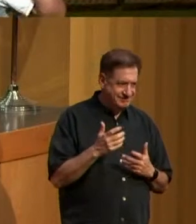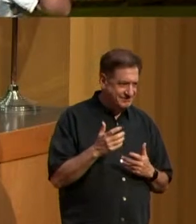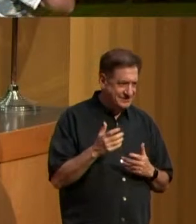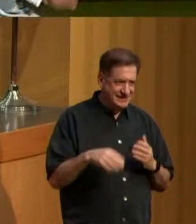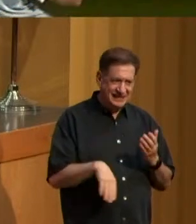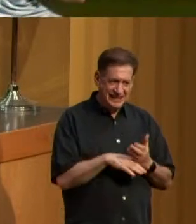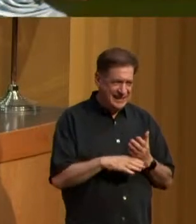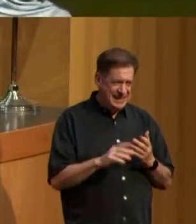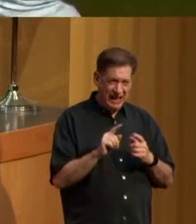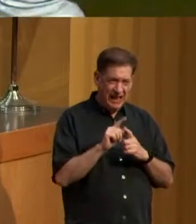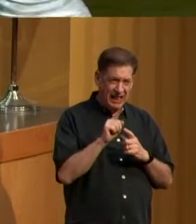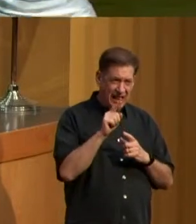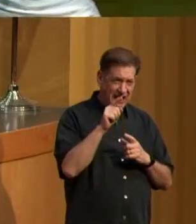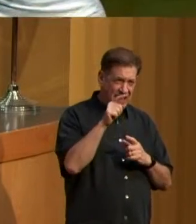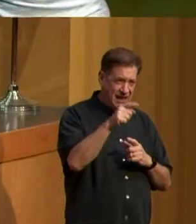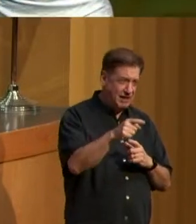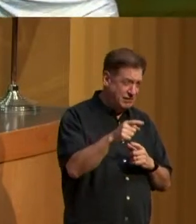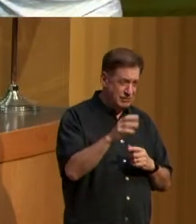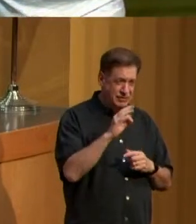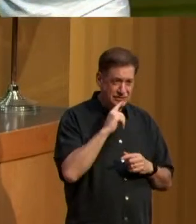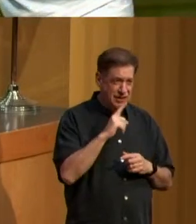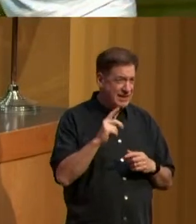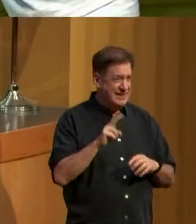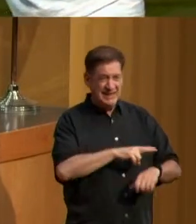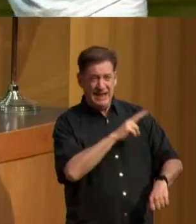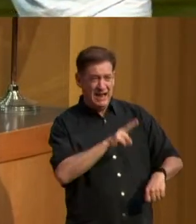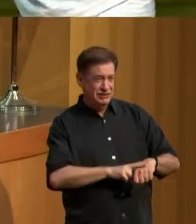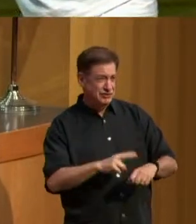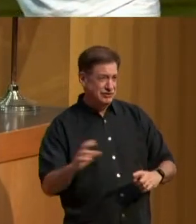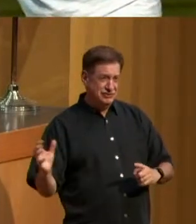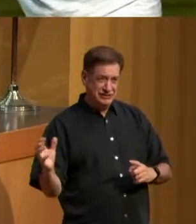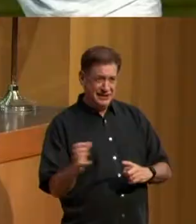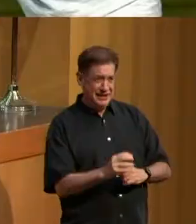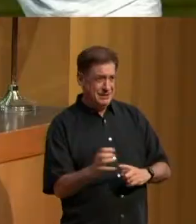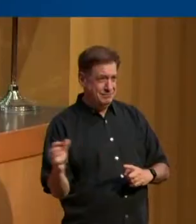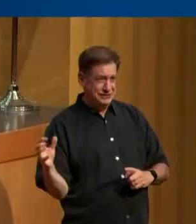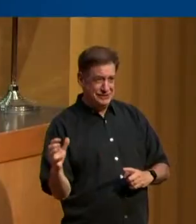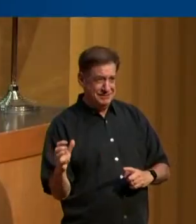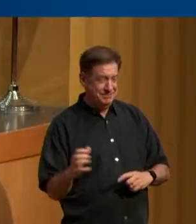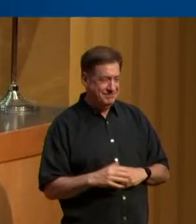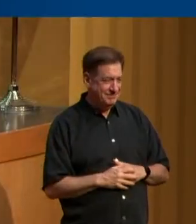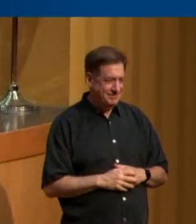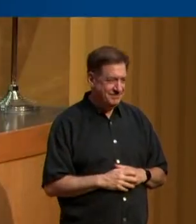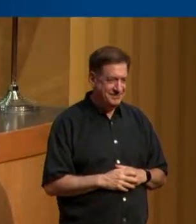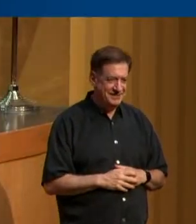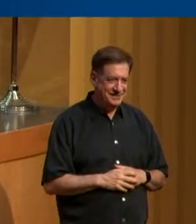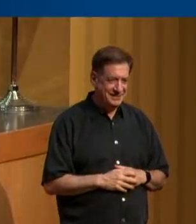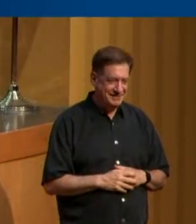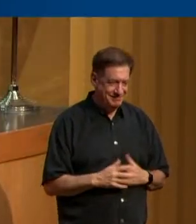net. Phoenix has won the national championship.